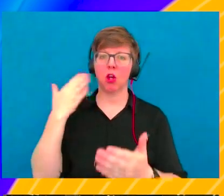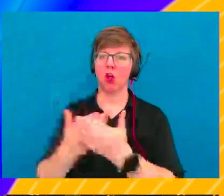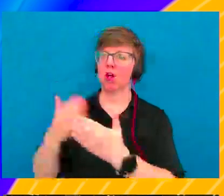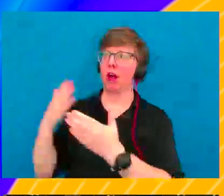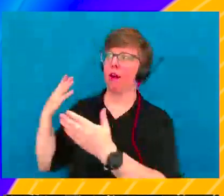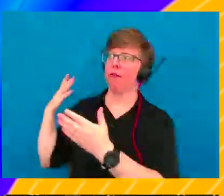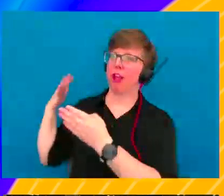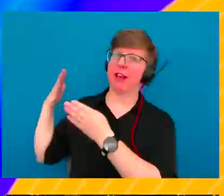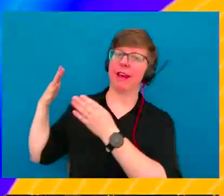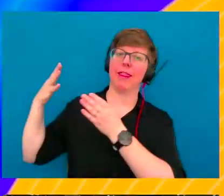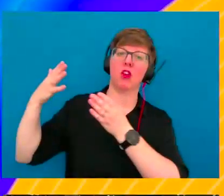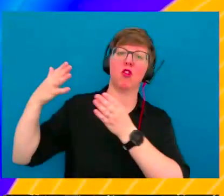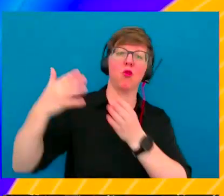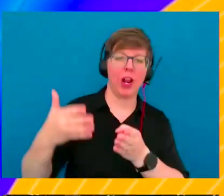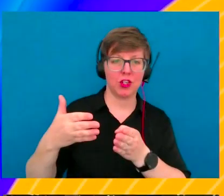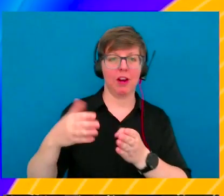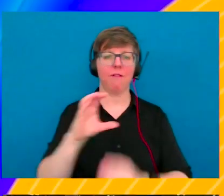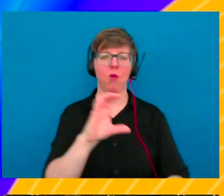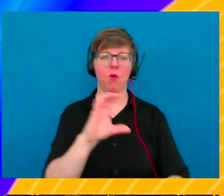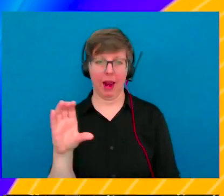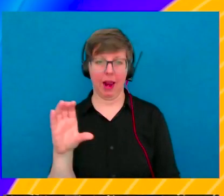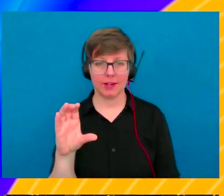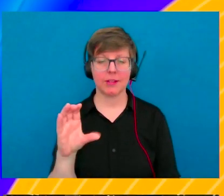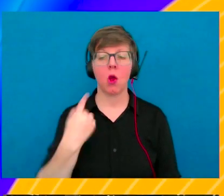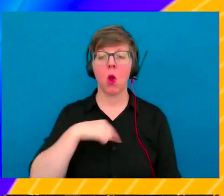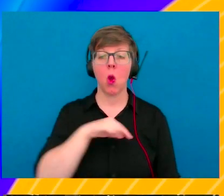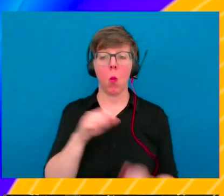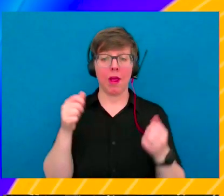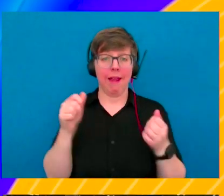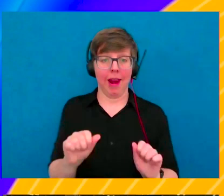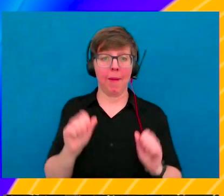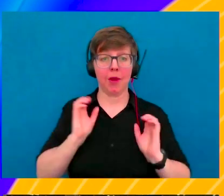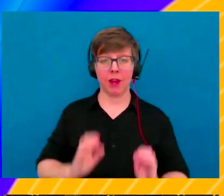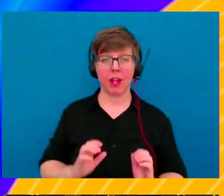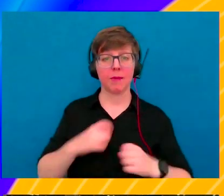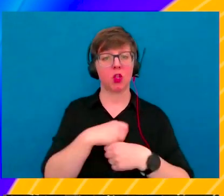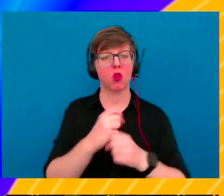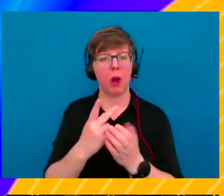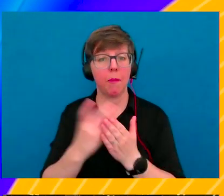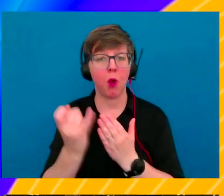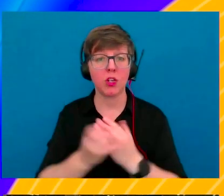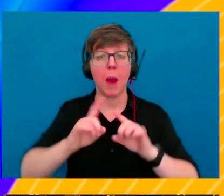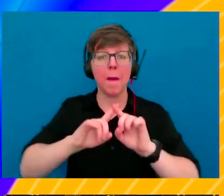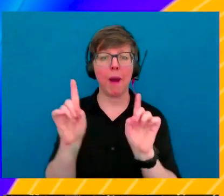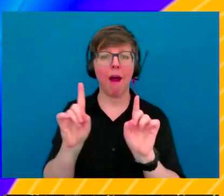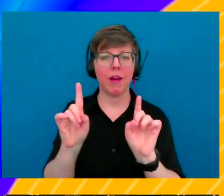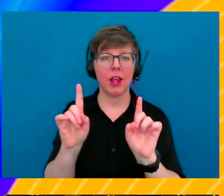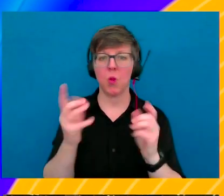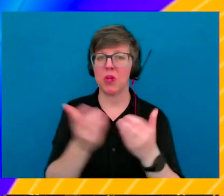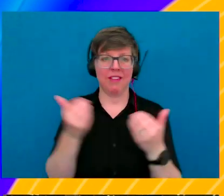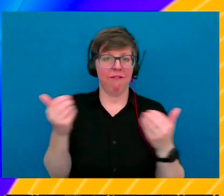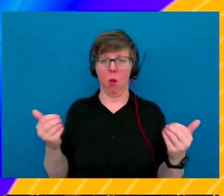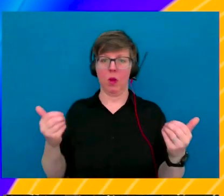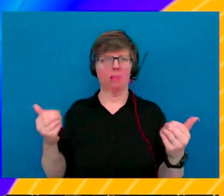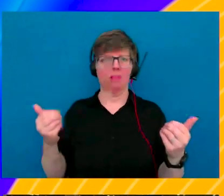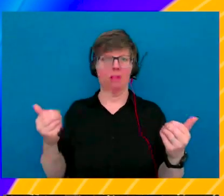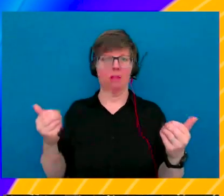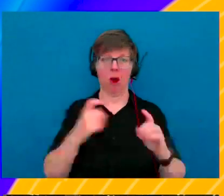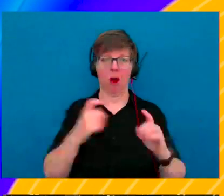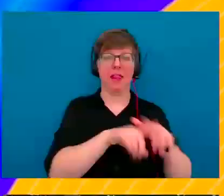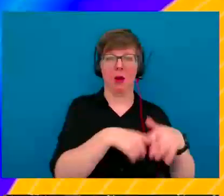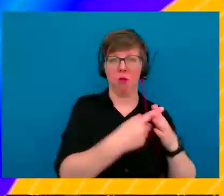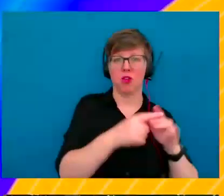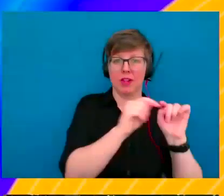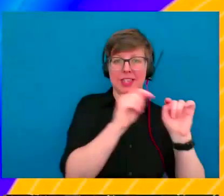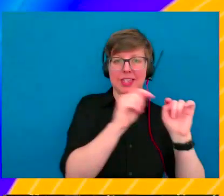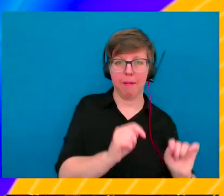was we enabled customers to create these projects, but then it was completely divorced from that original template. And what we found was exactly what this person